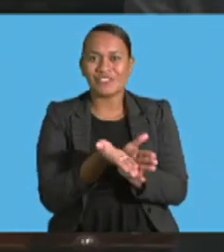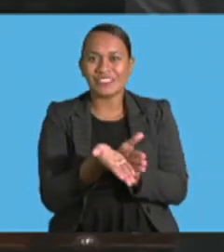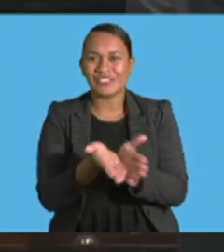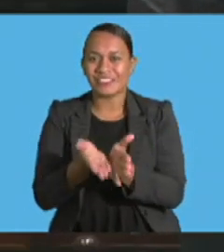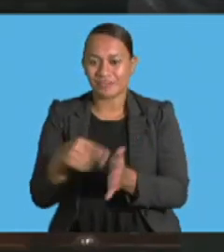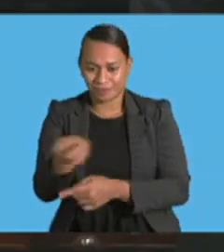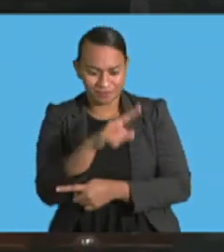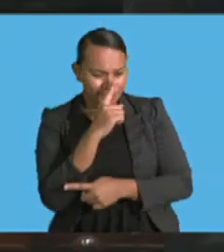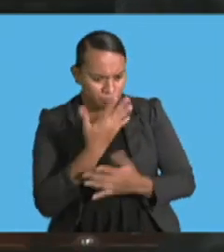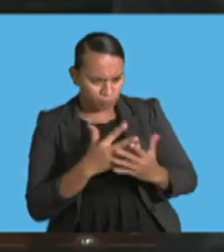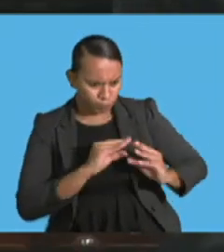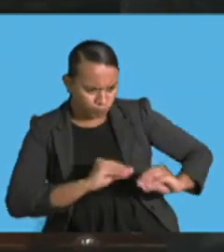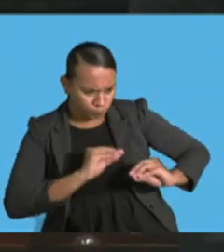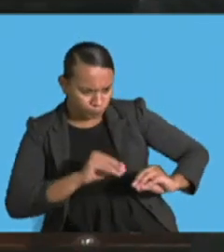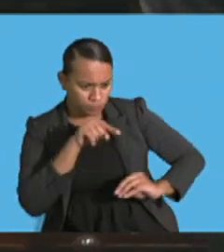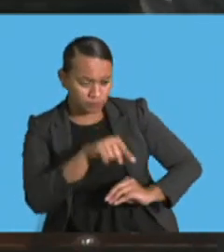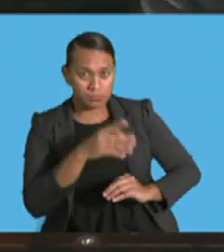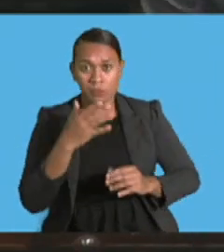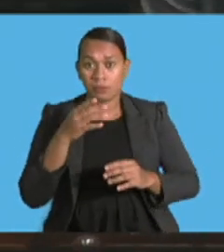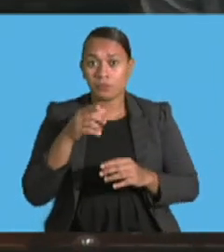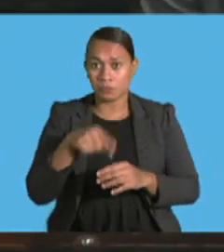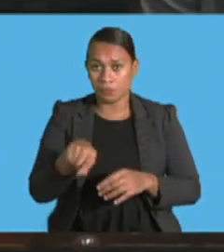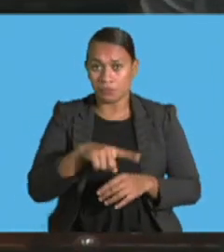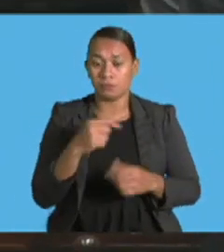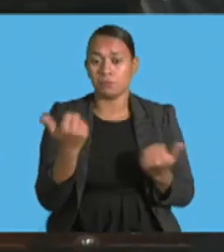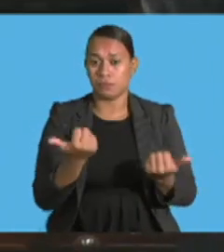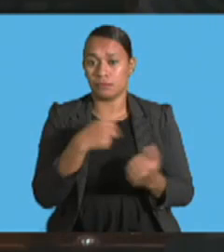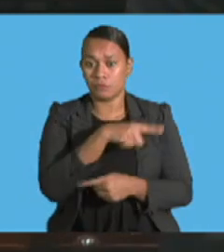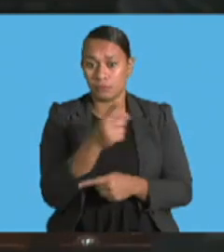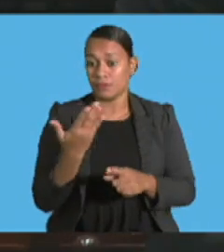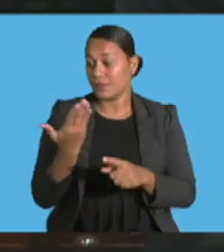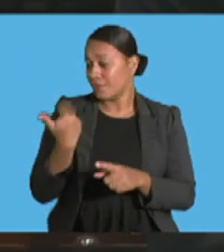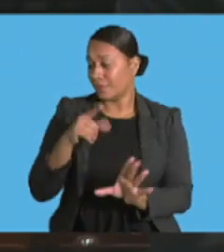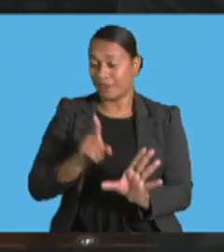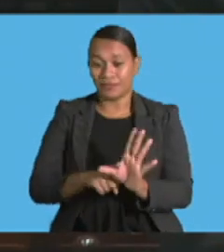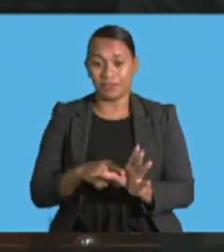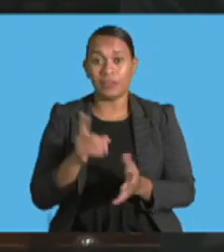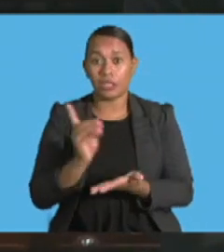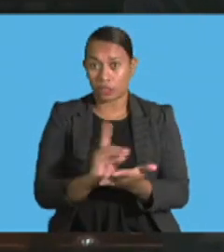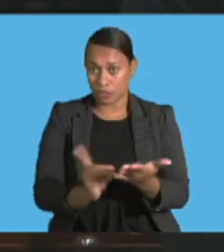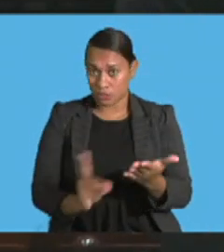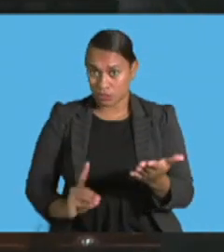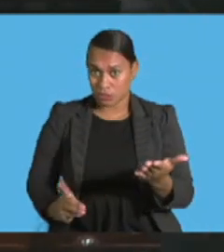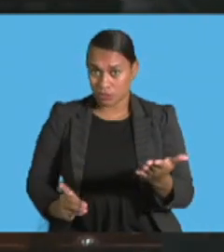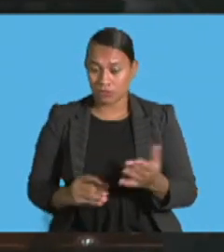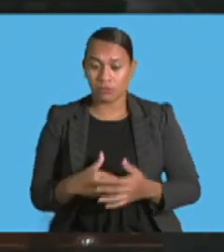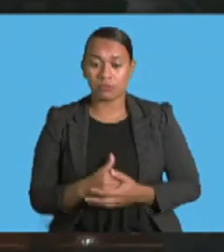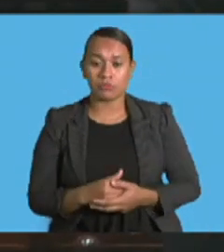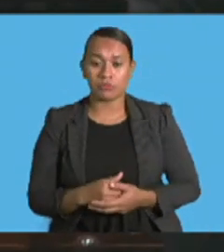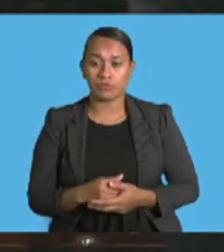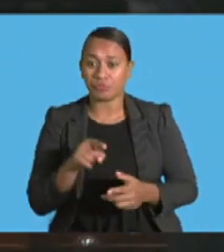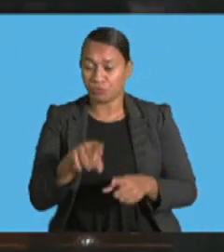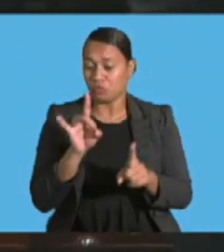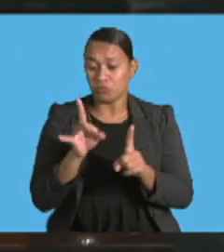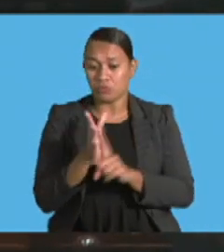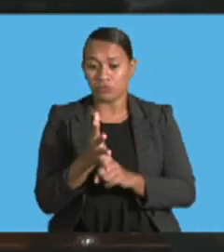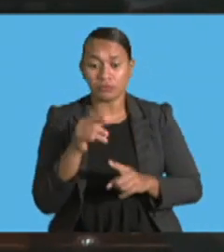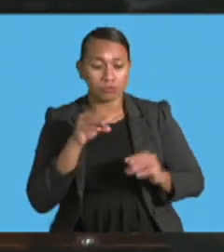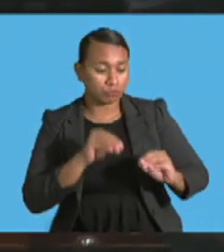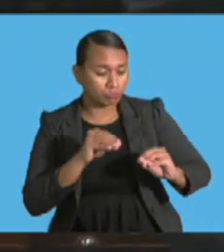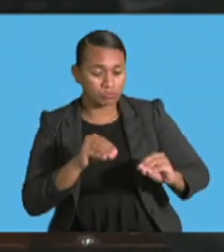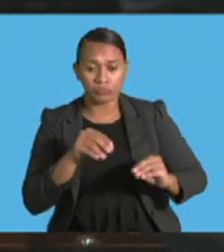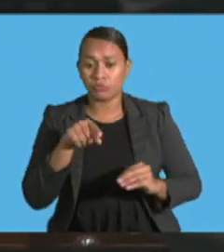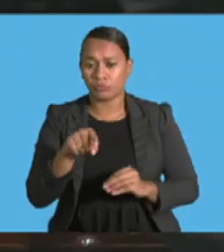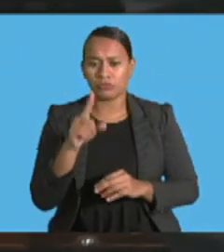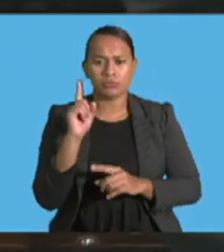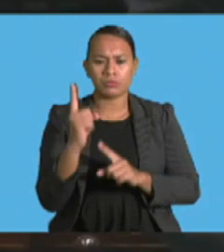say the department has over last year designed and rolled out a unique customer outreach program called Business Roundtables.